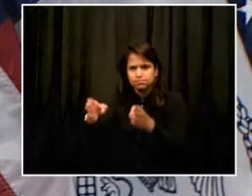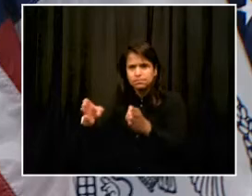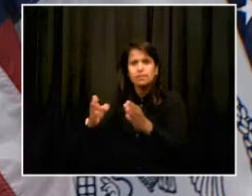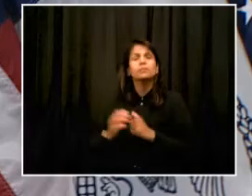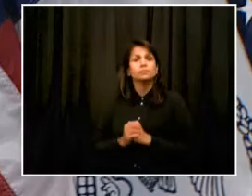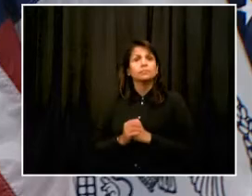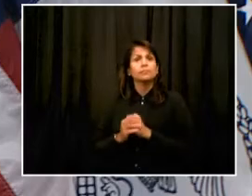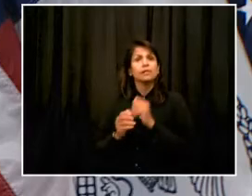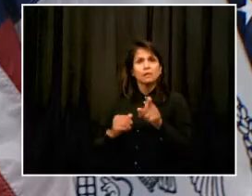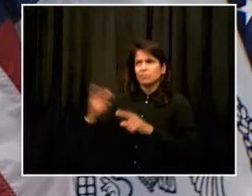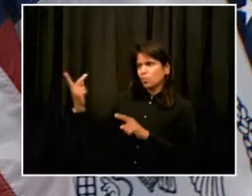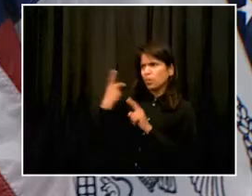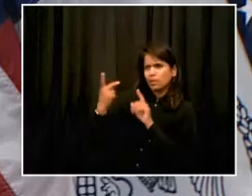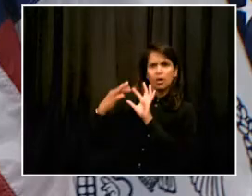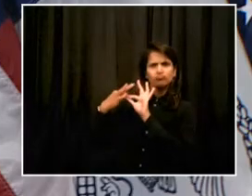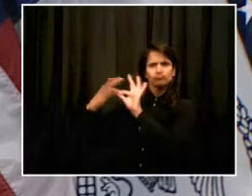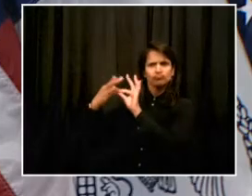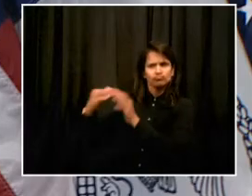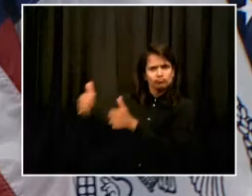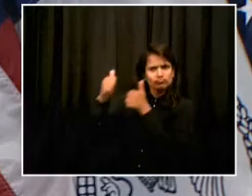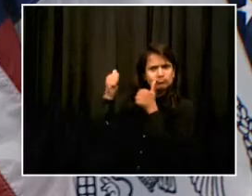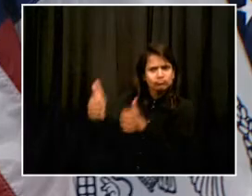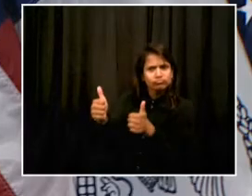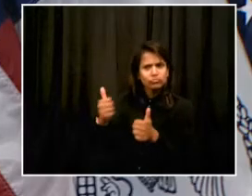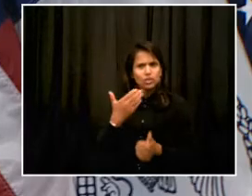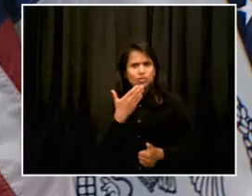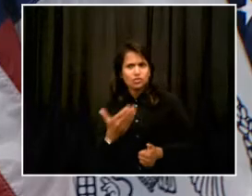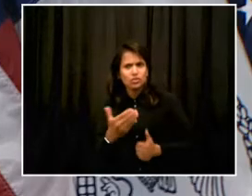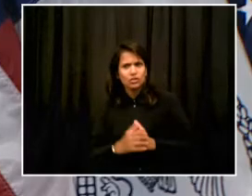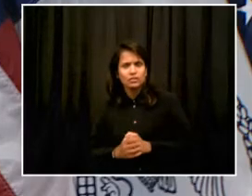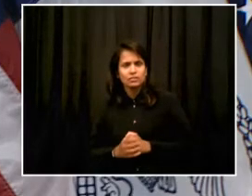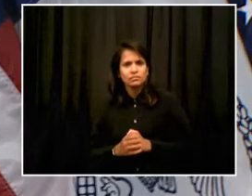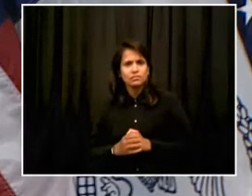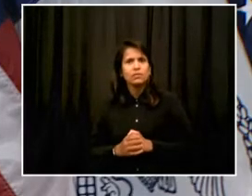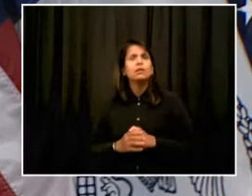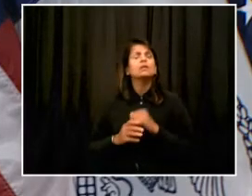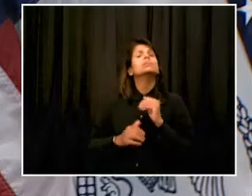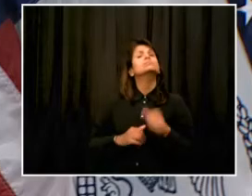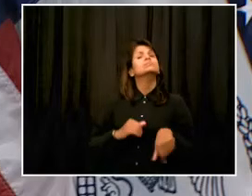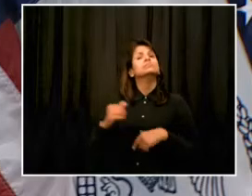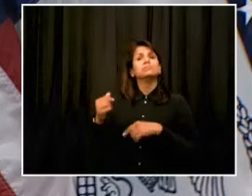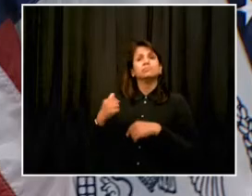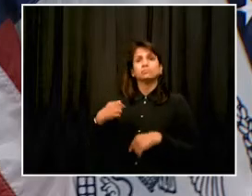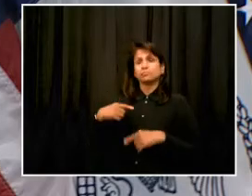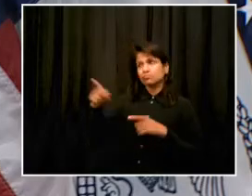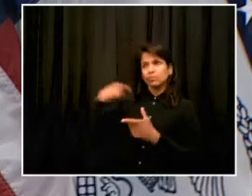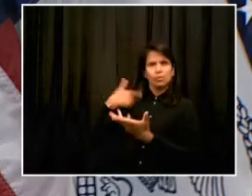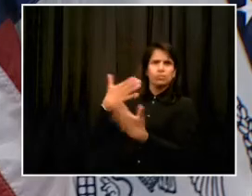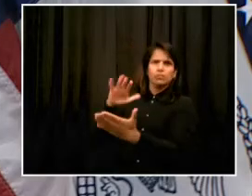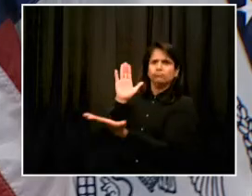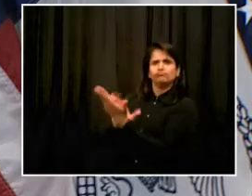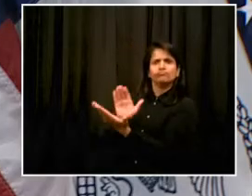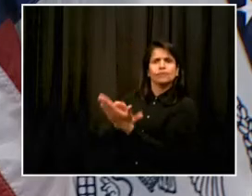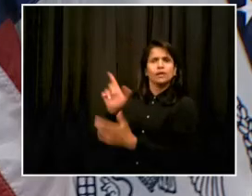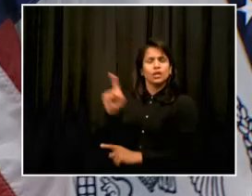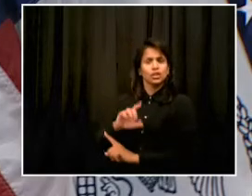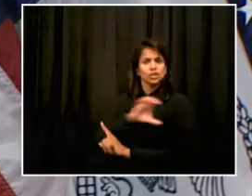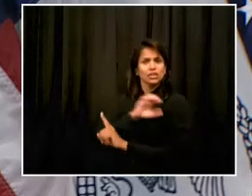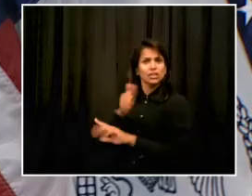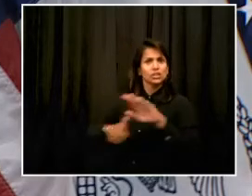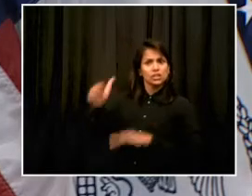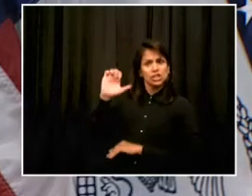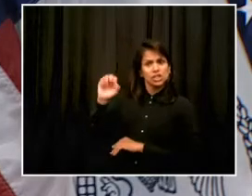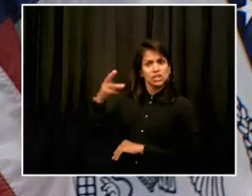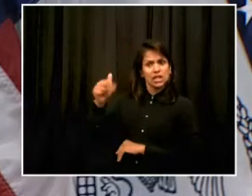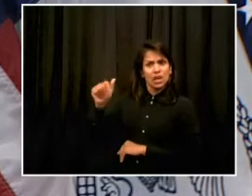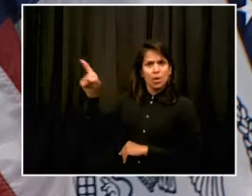dynamic. He has also, to his credit, really put a focus on working with other agencies, other leaders of the administration